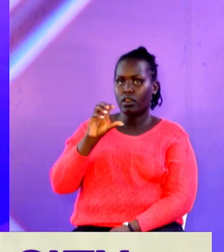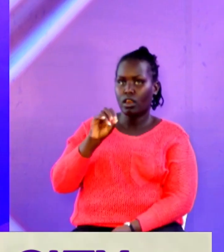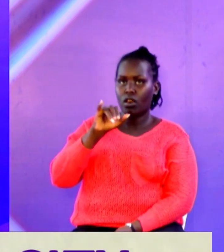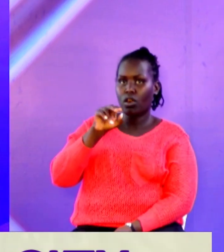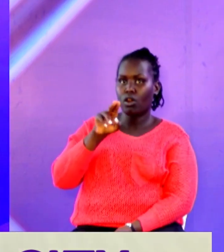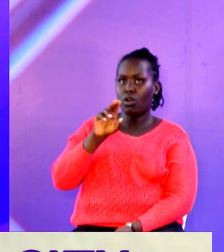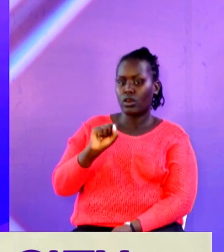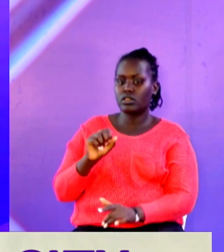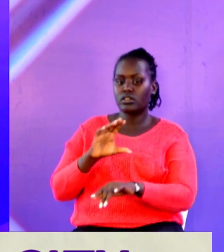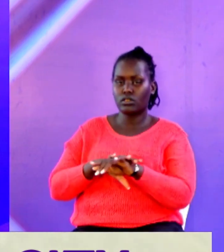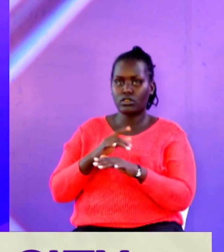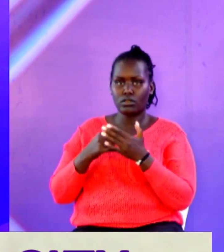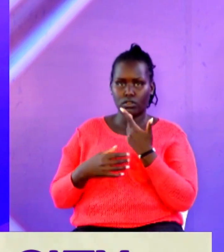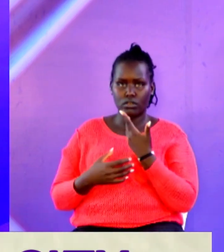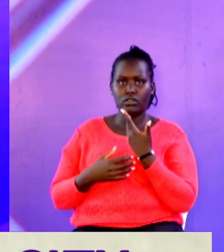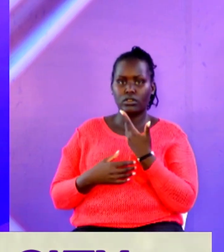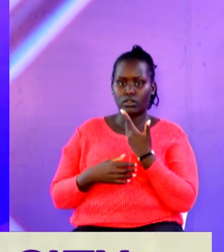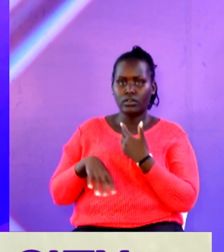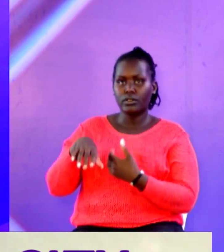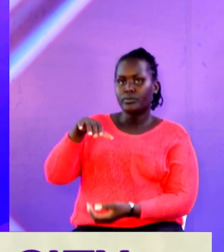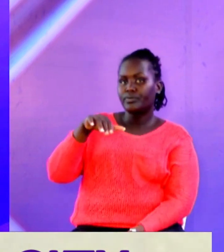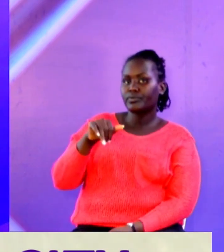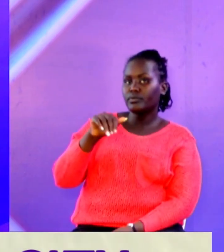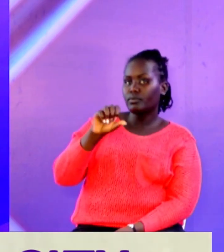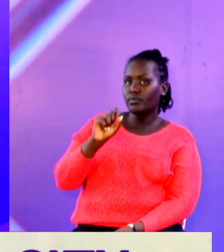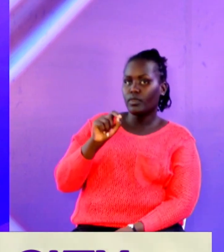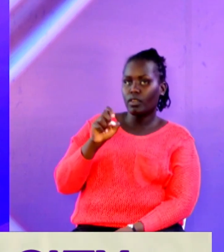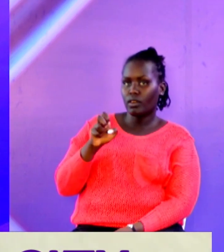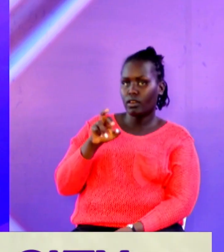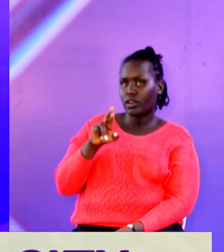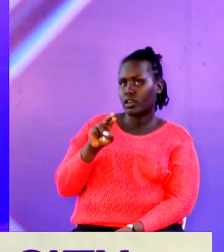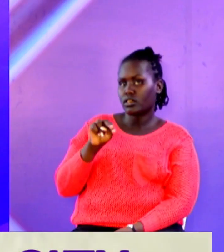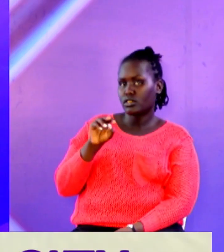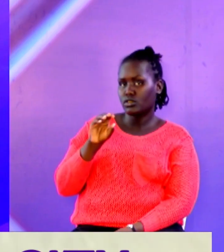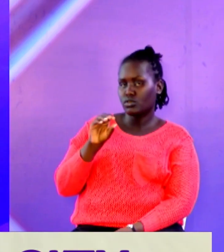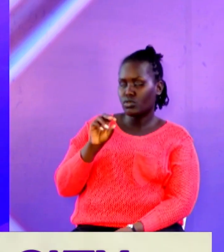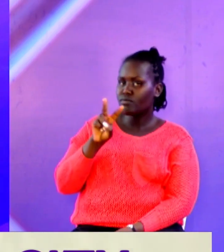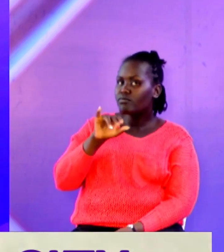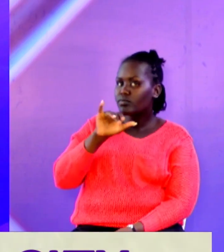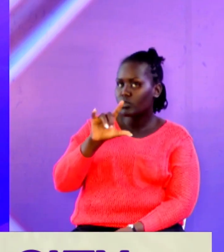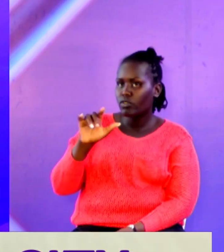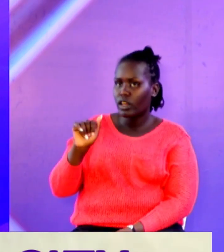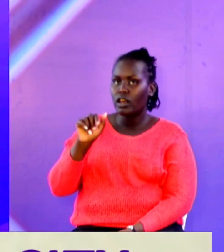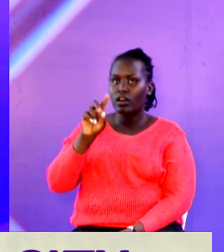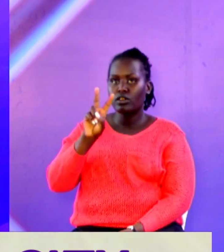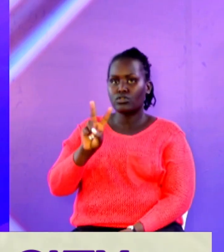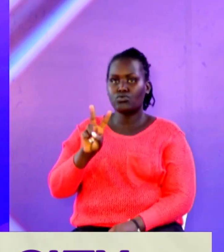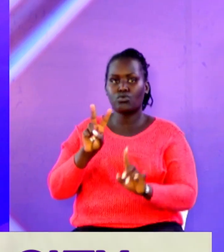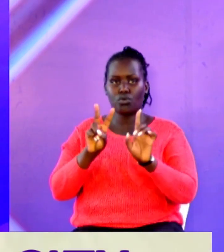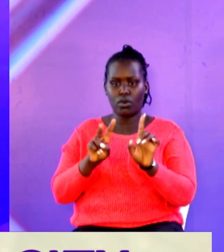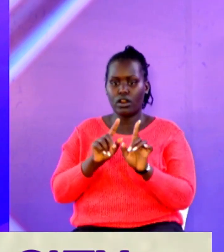managed to be beaten by Aston Villa from England 2-1. Then Path Glory and